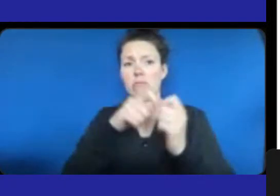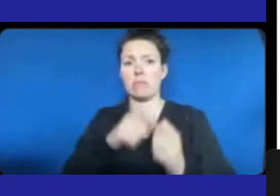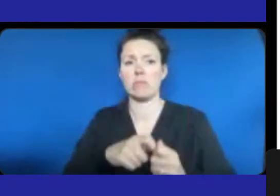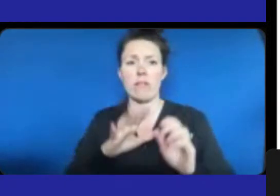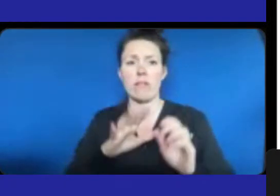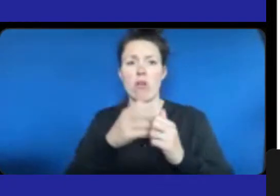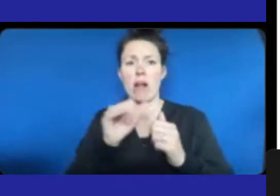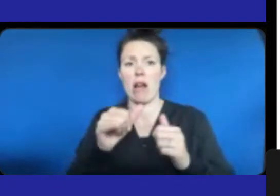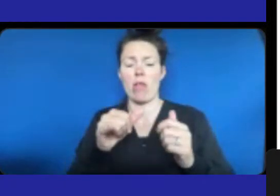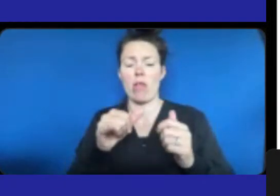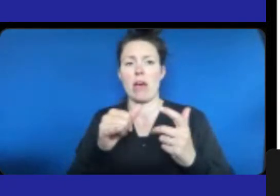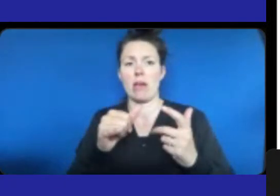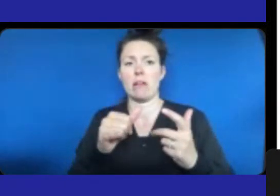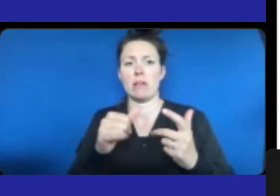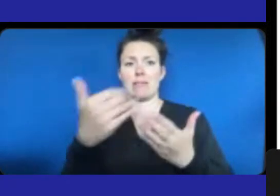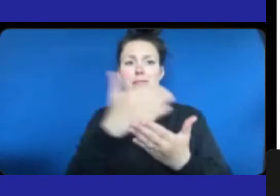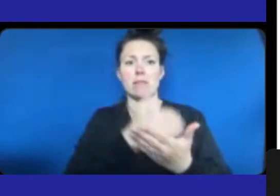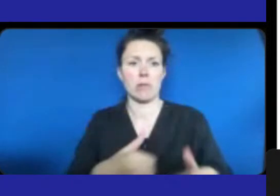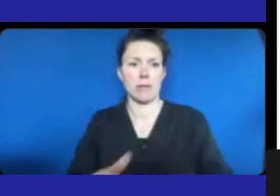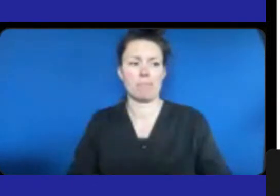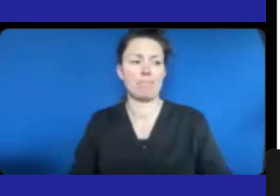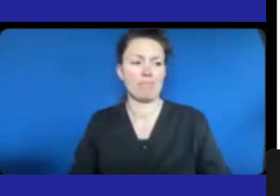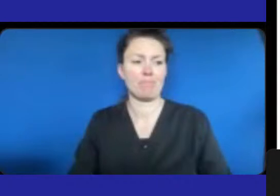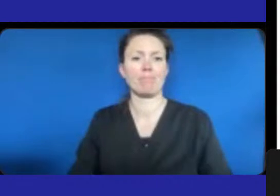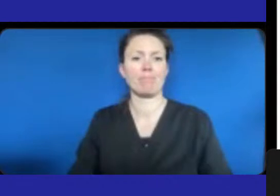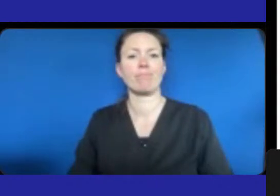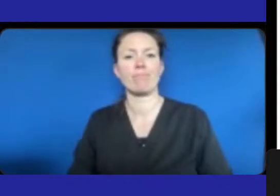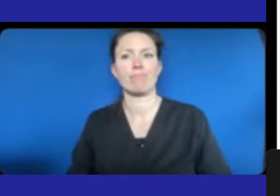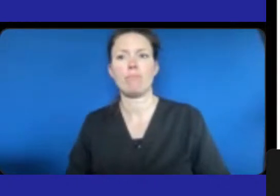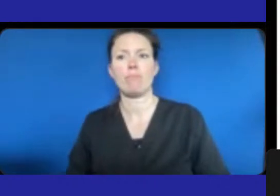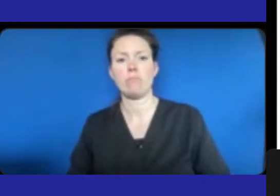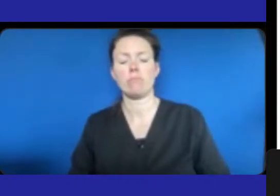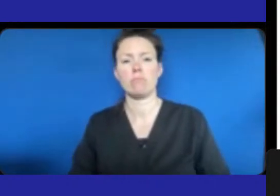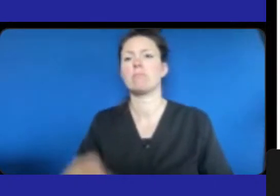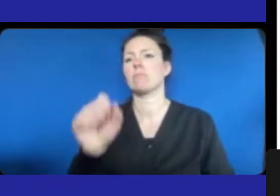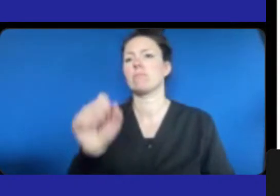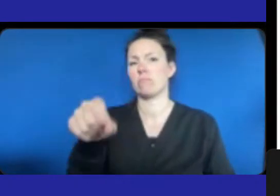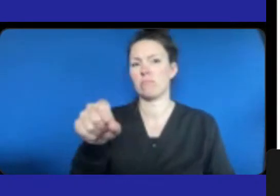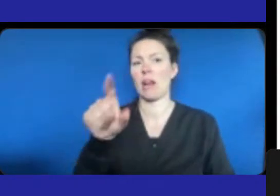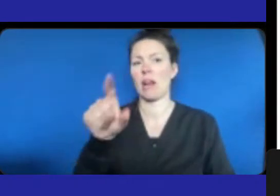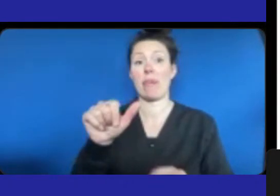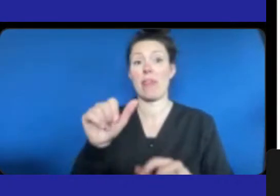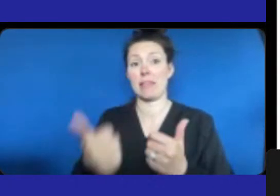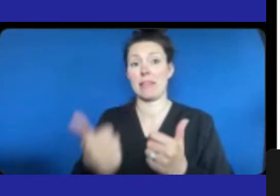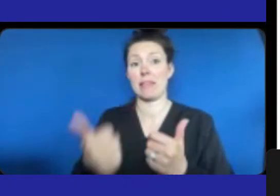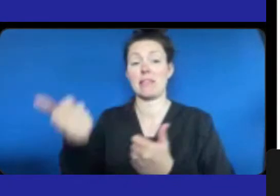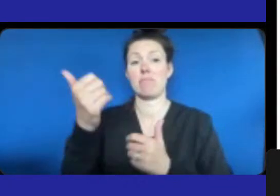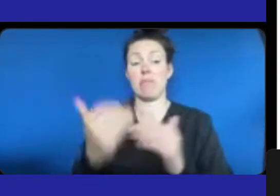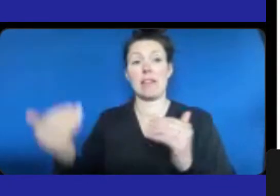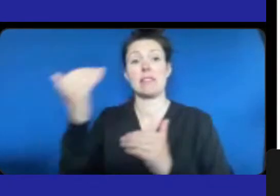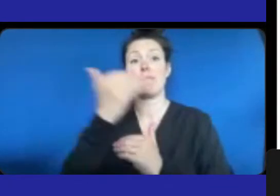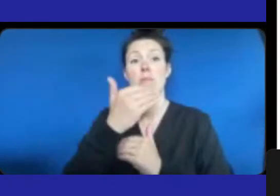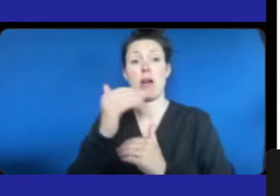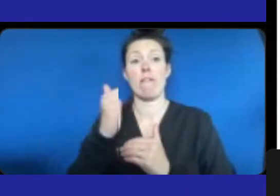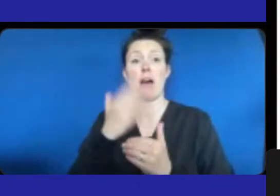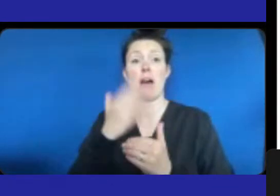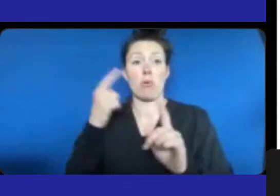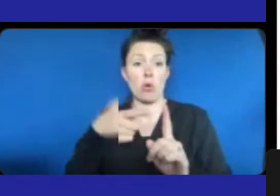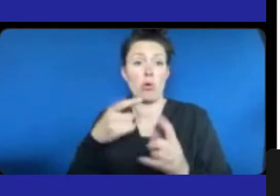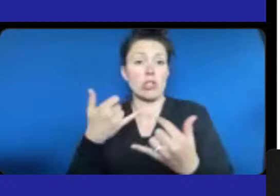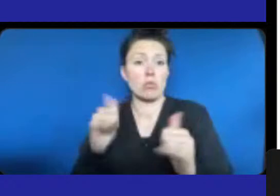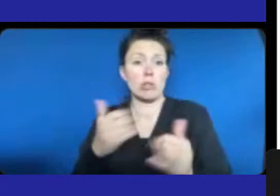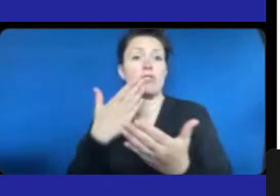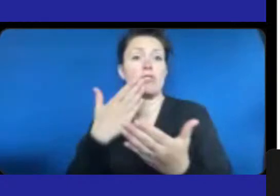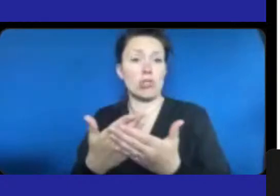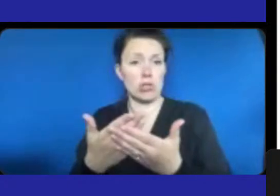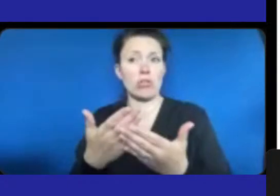split. Right. I just, clearly it's above where we want to be, so it's still terrific and